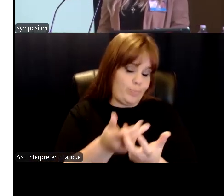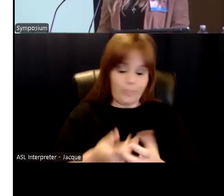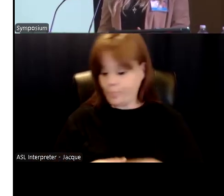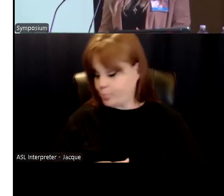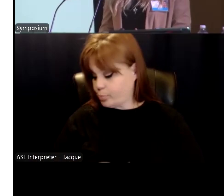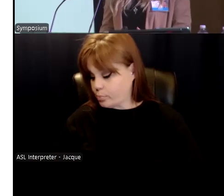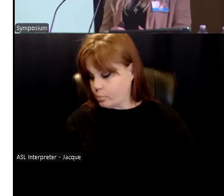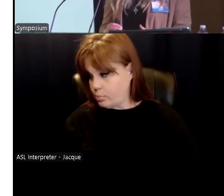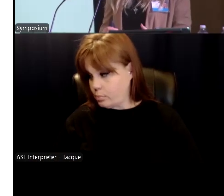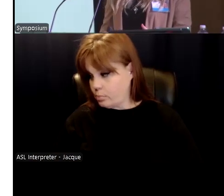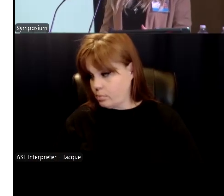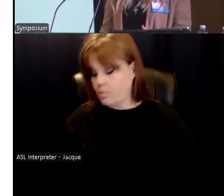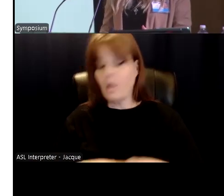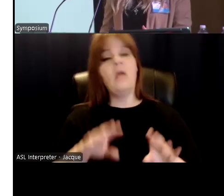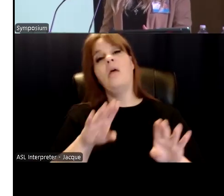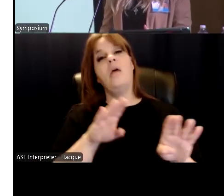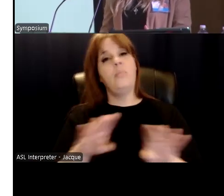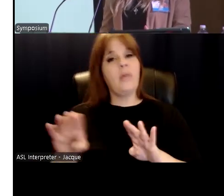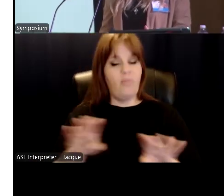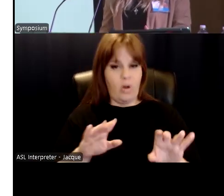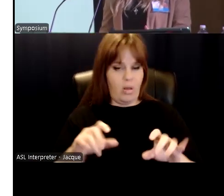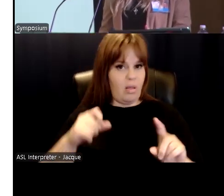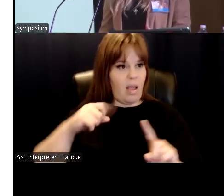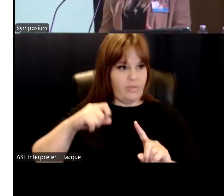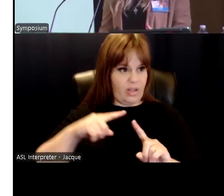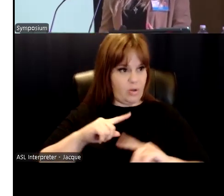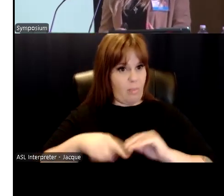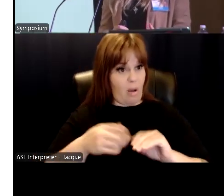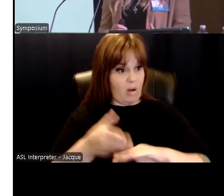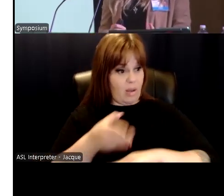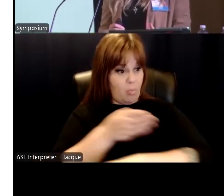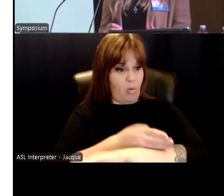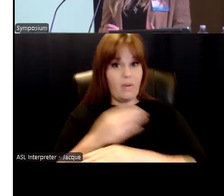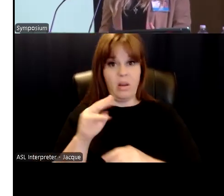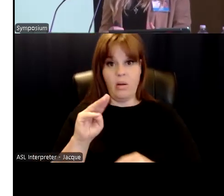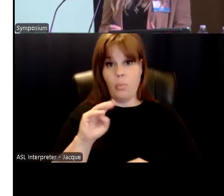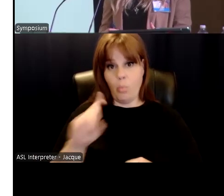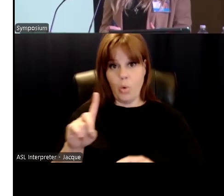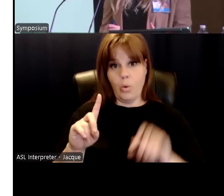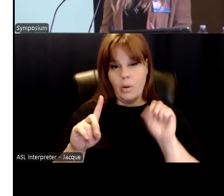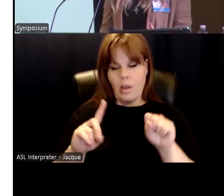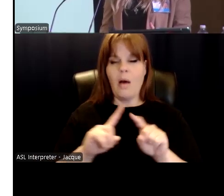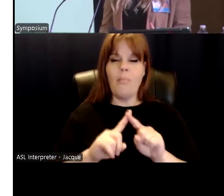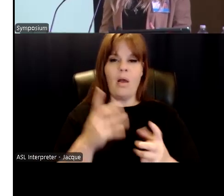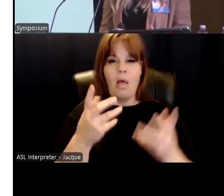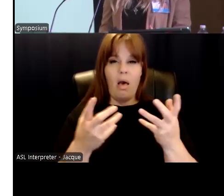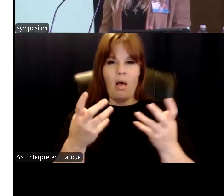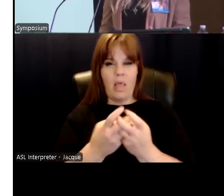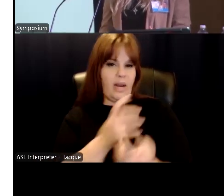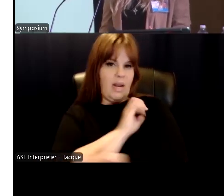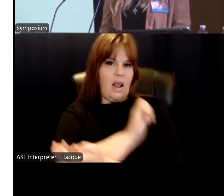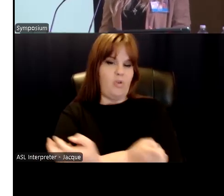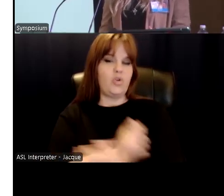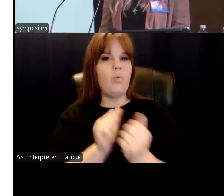Behavioral activation is not only about improving your mood, but it's also about aligning your energy with the things that are